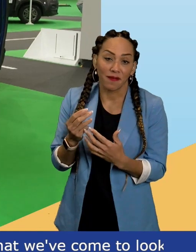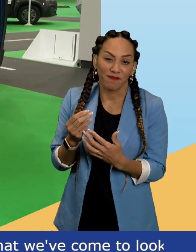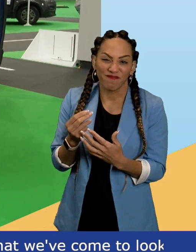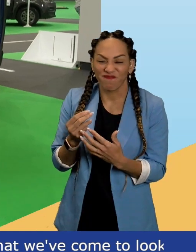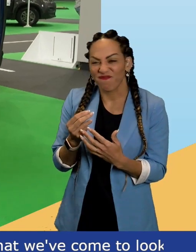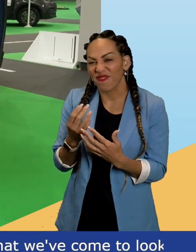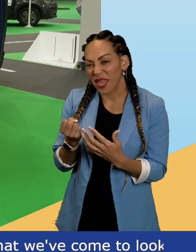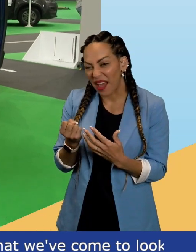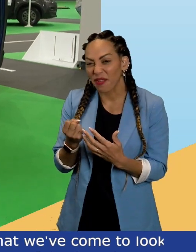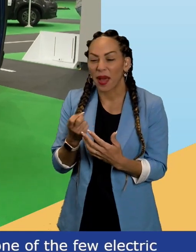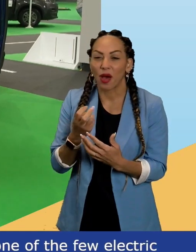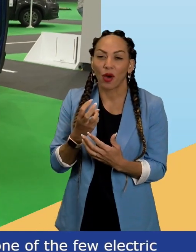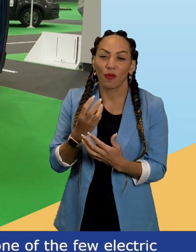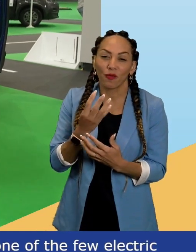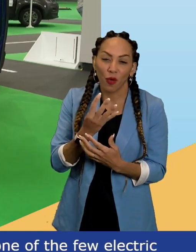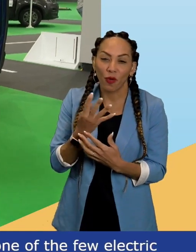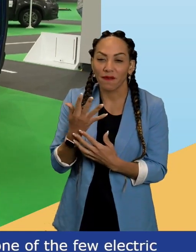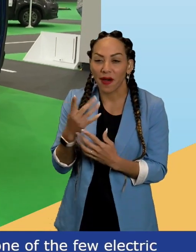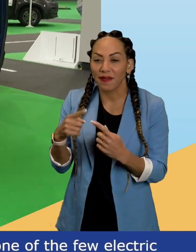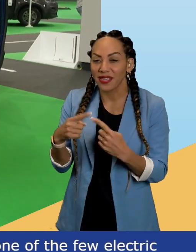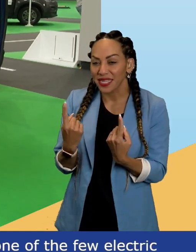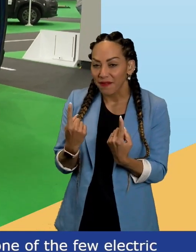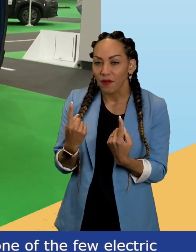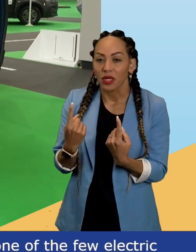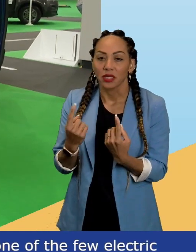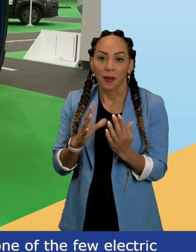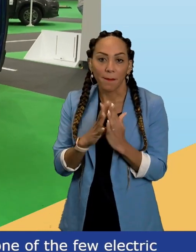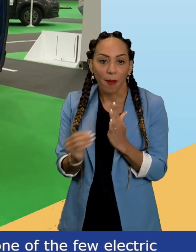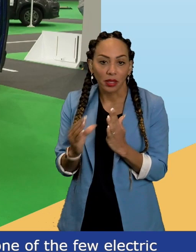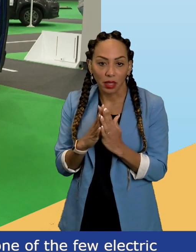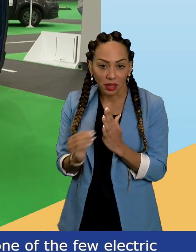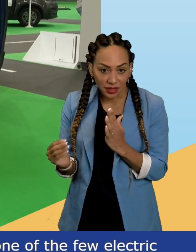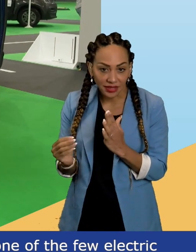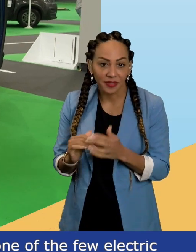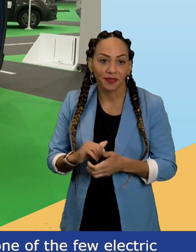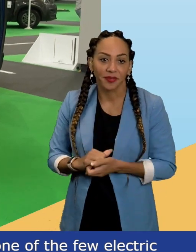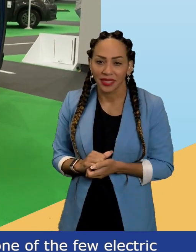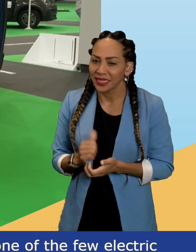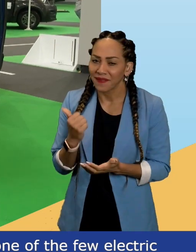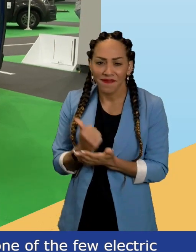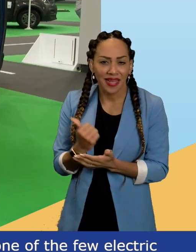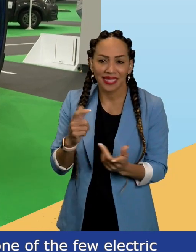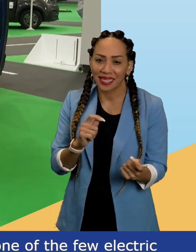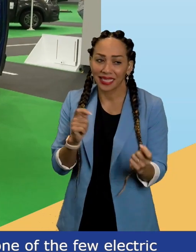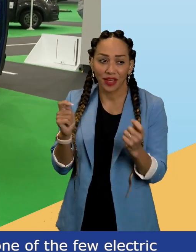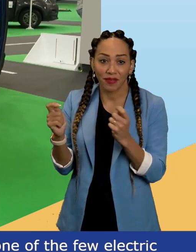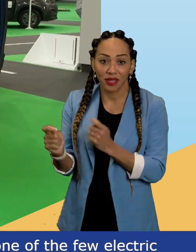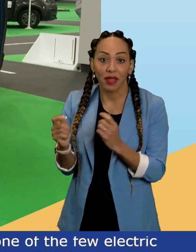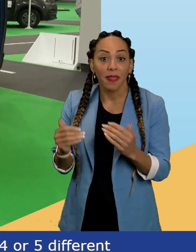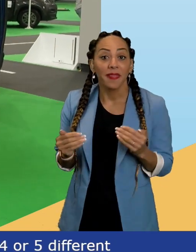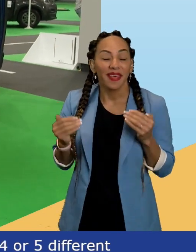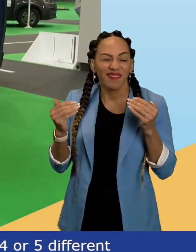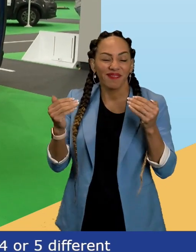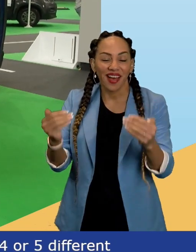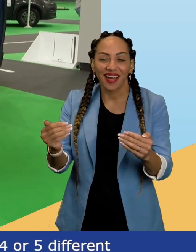4 or 5 different models. Okay. The really exciting thing about this one, as well as the fact it's fantastically converted, is that the advance payment on this